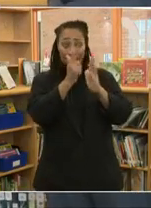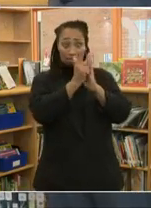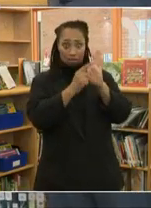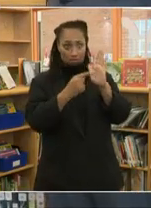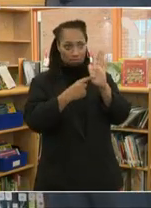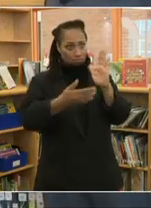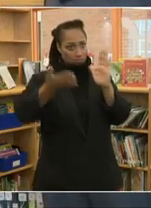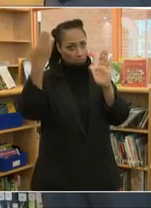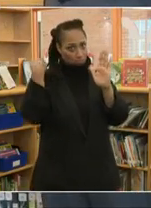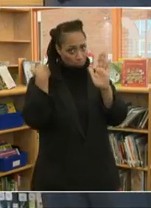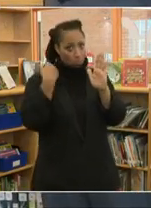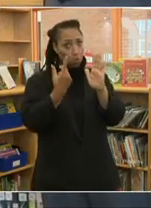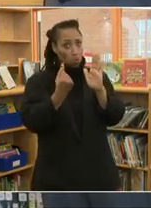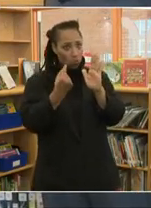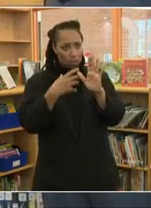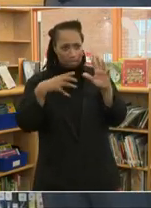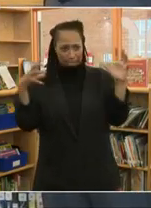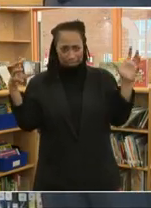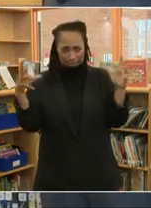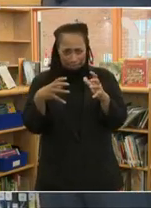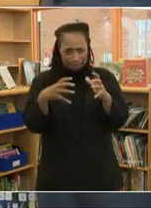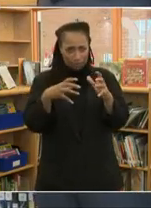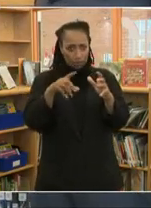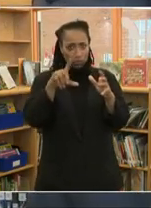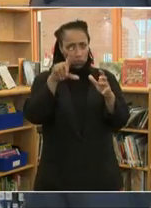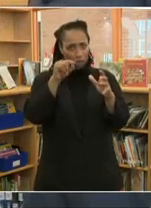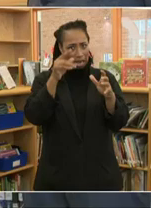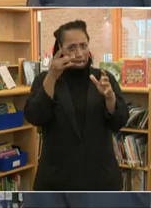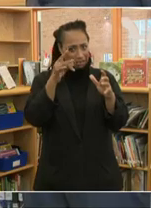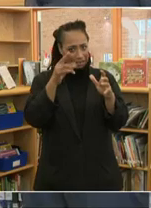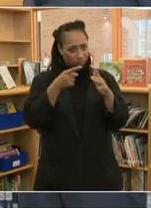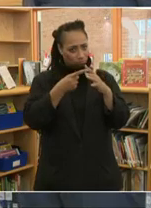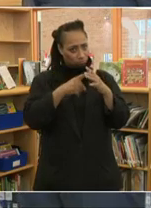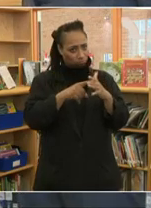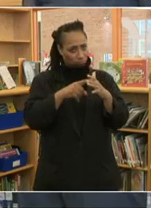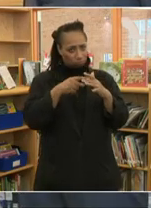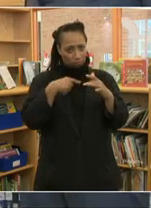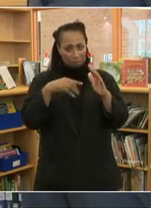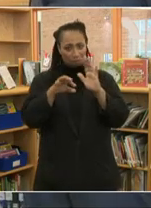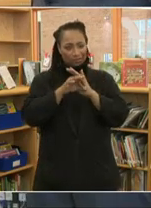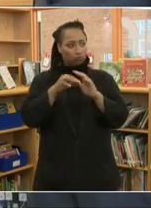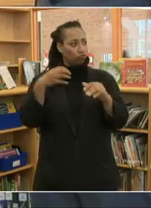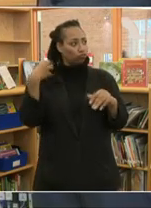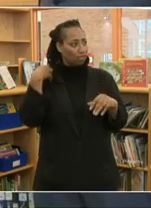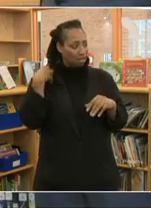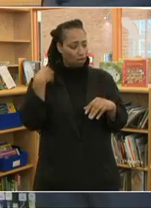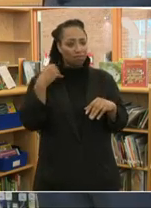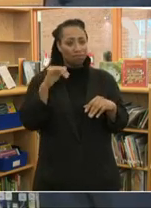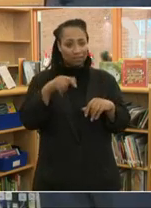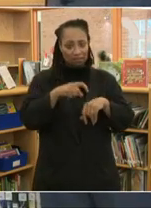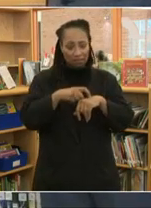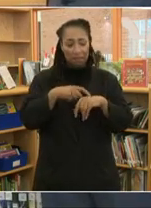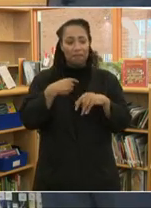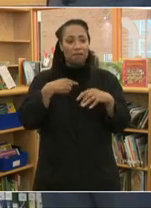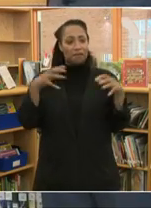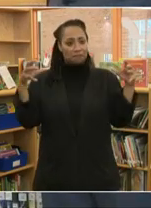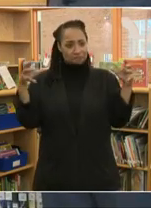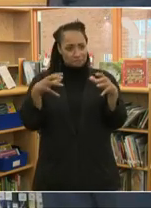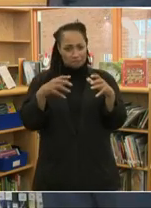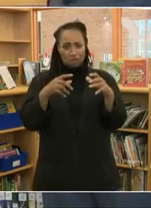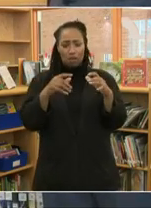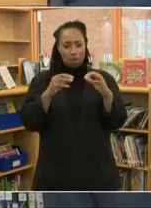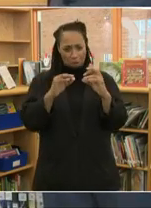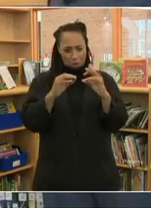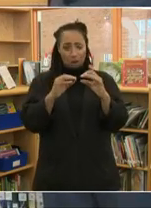in full in 2018. I was appointed as chair in the summer of 2023. So we launched officially in the public domain